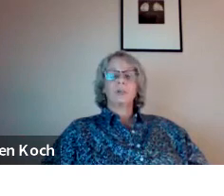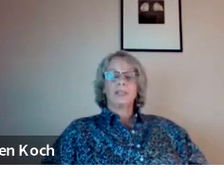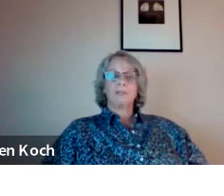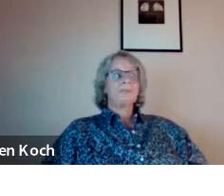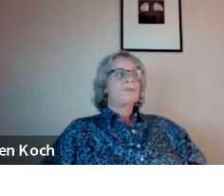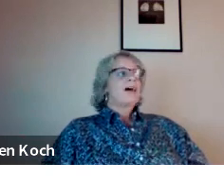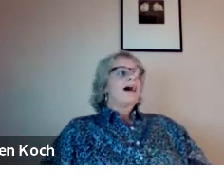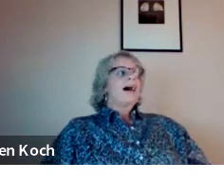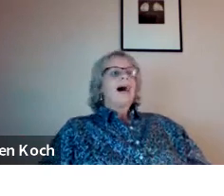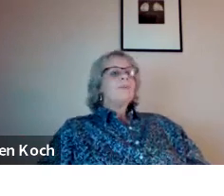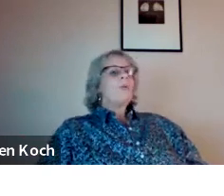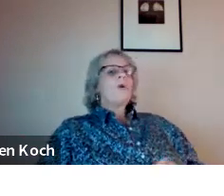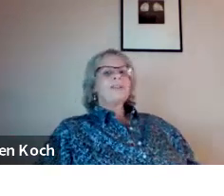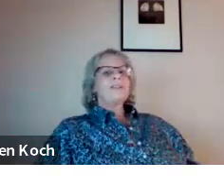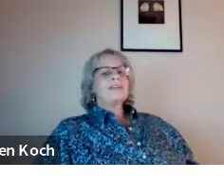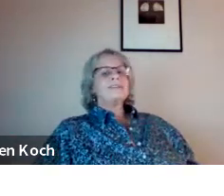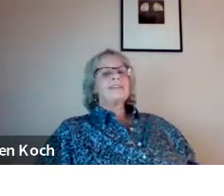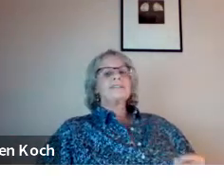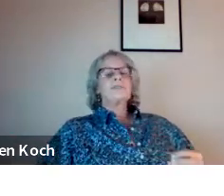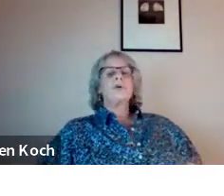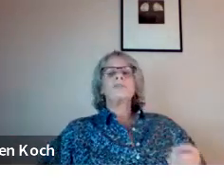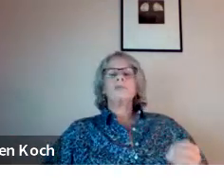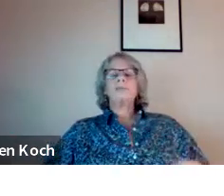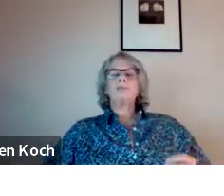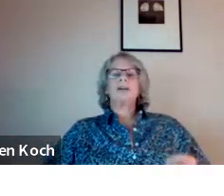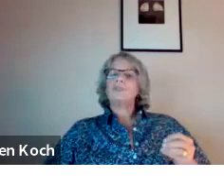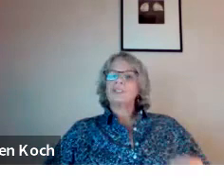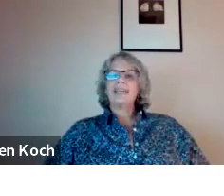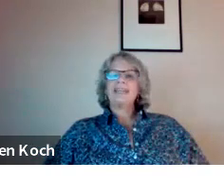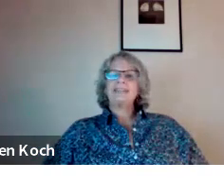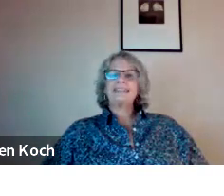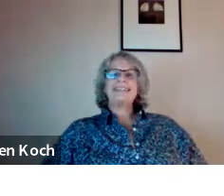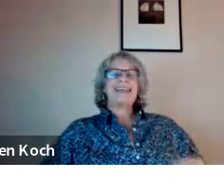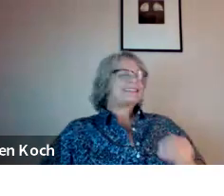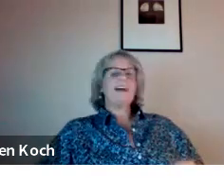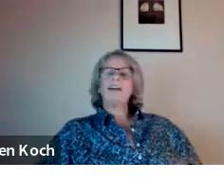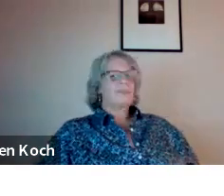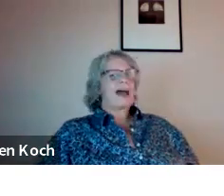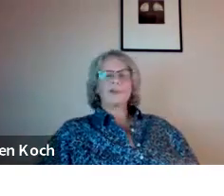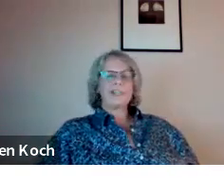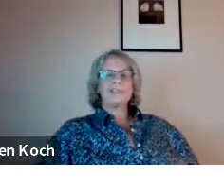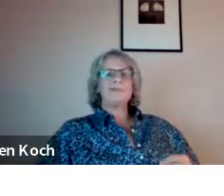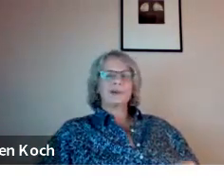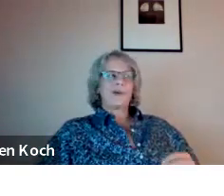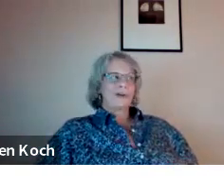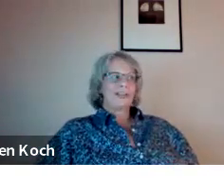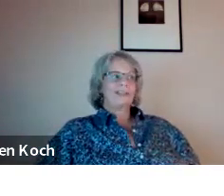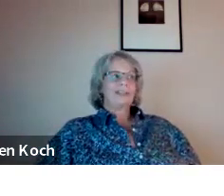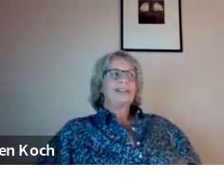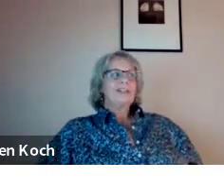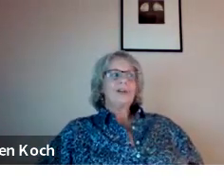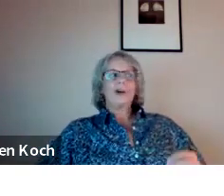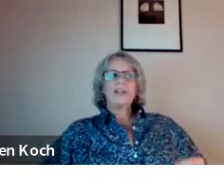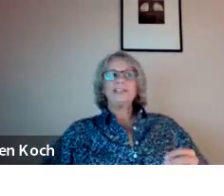financially exploited. One of the things that is important for people to understand is that that's not a valid reason for a